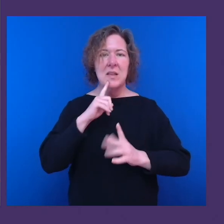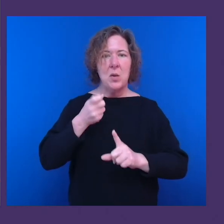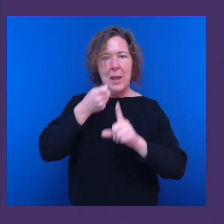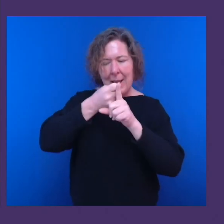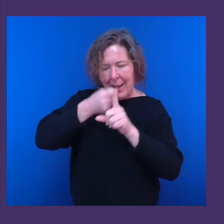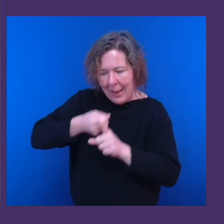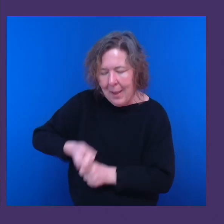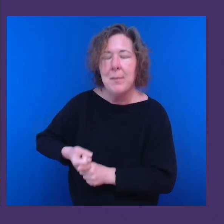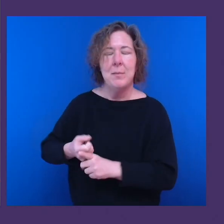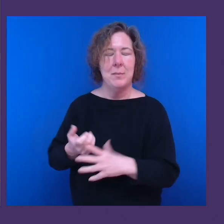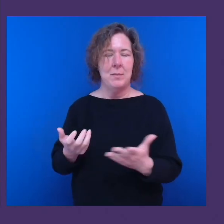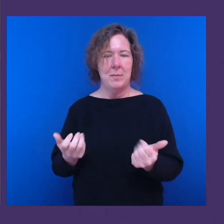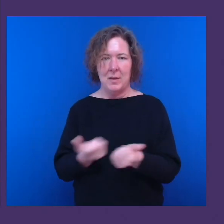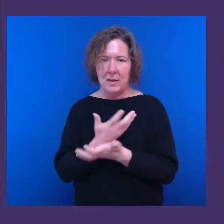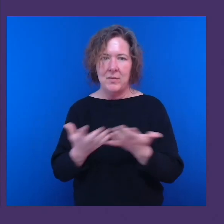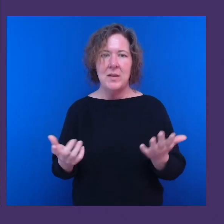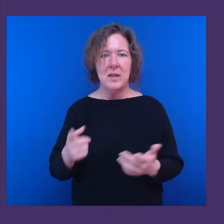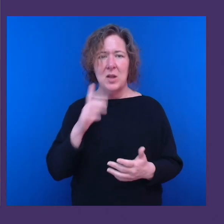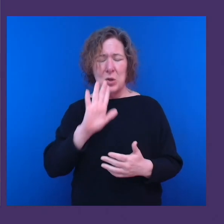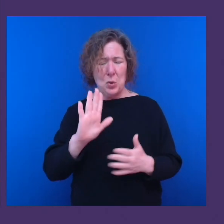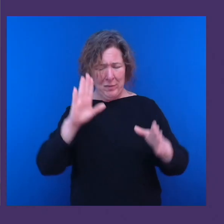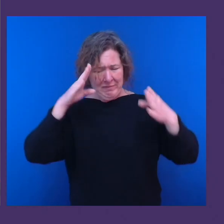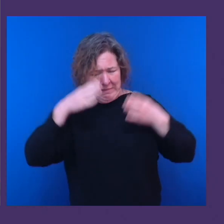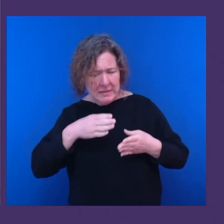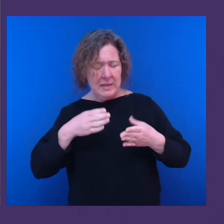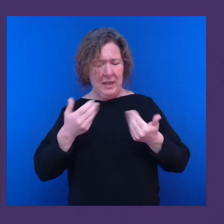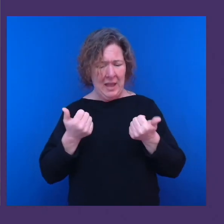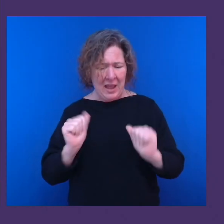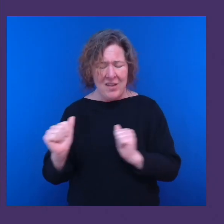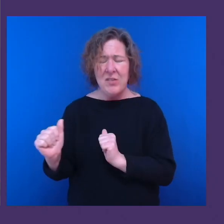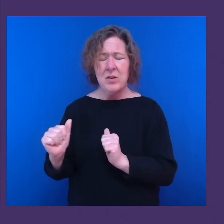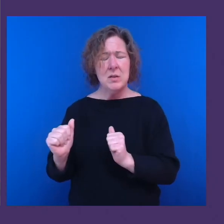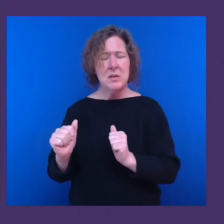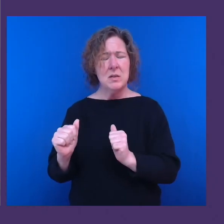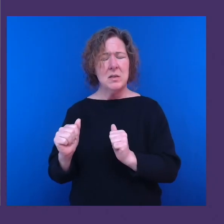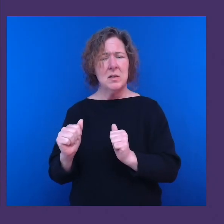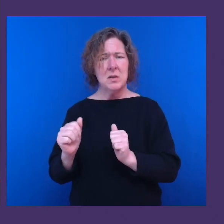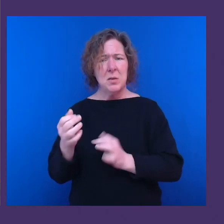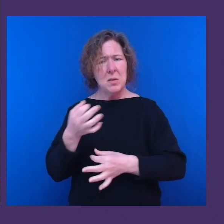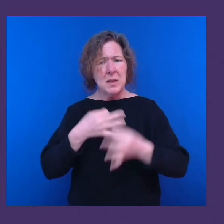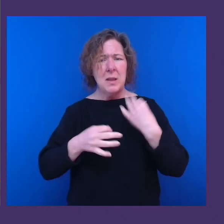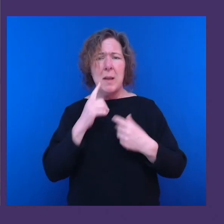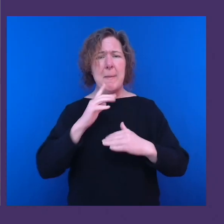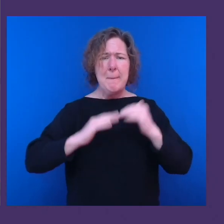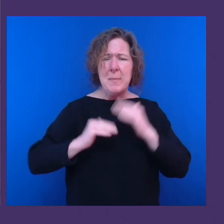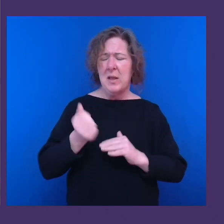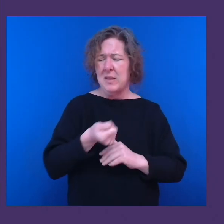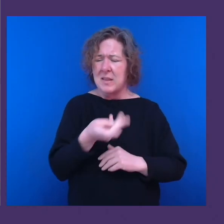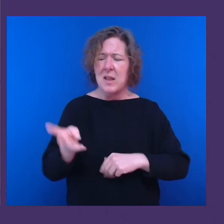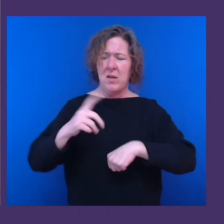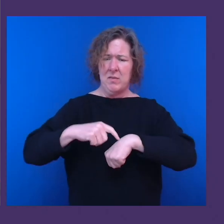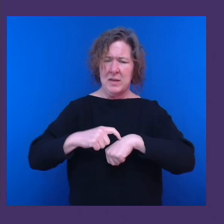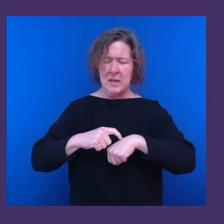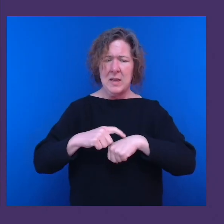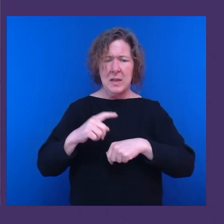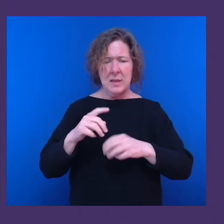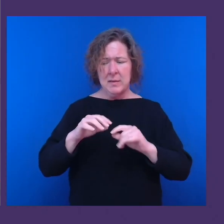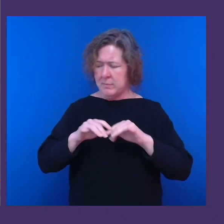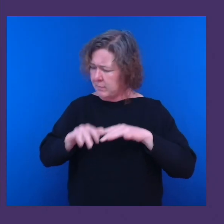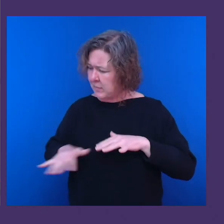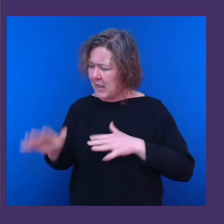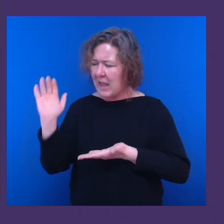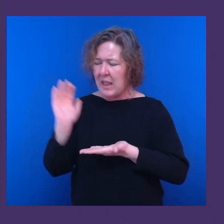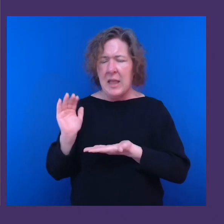concentrating effort into things that are then built multiple times or launched multiple times. And so downstream, you have fewer